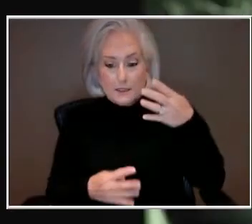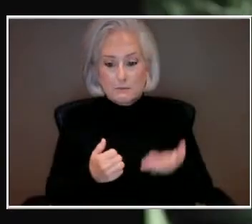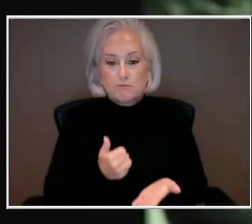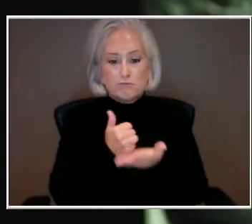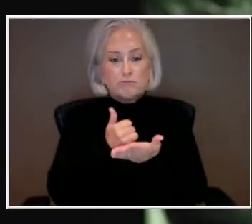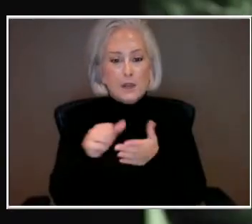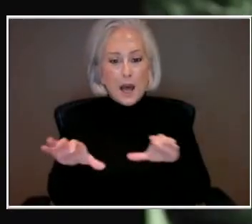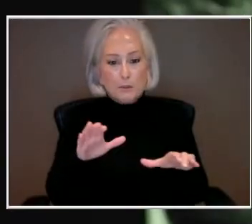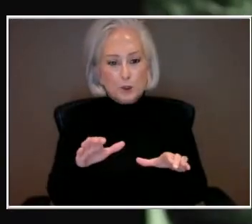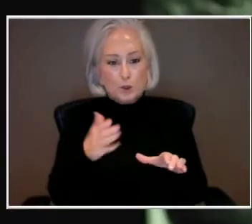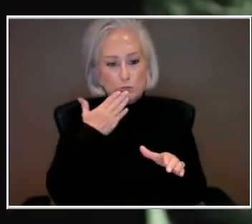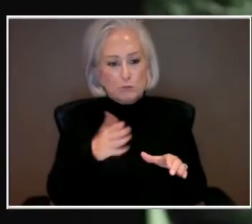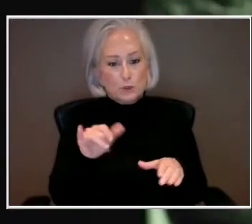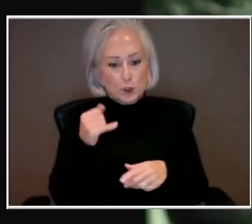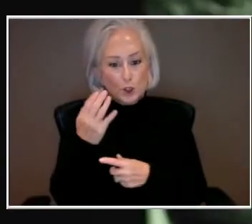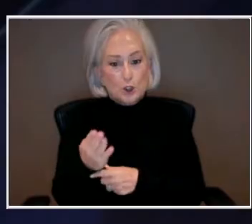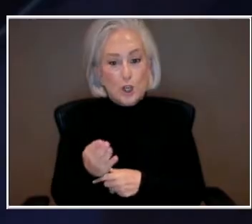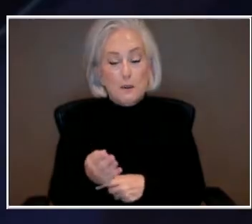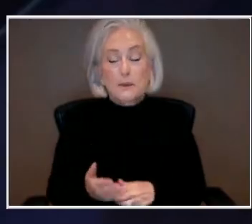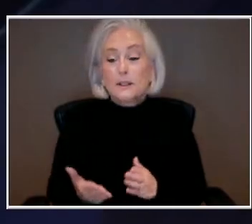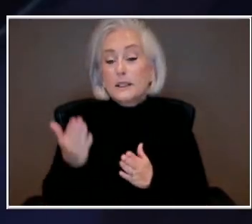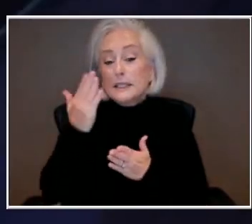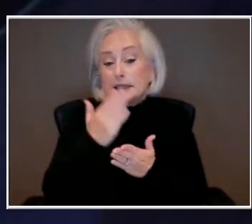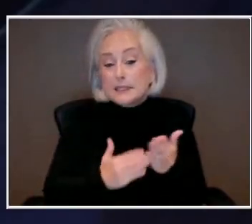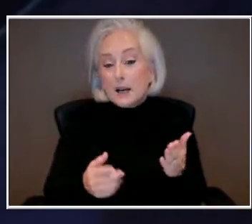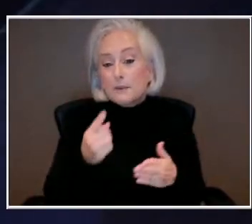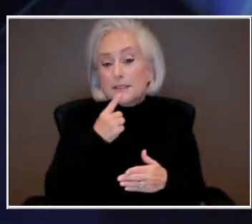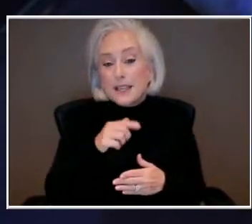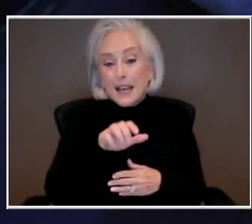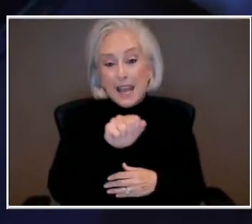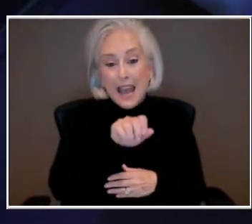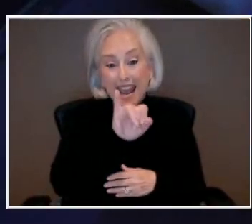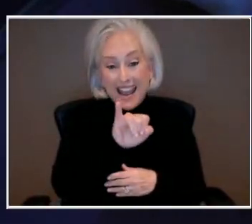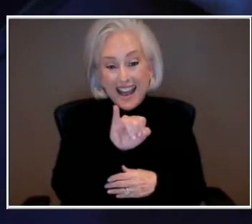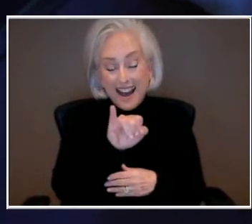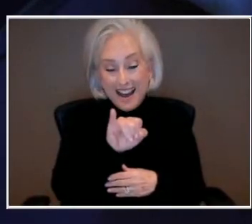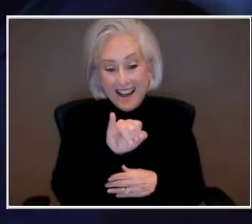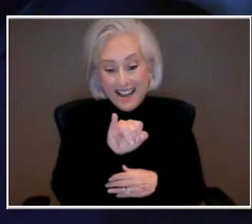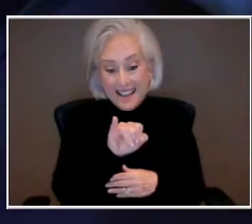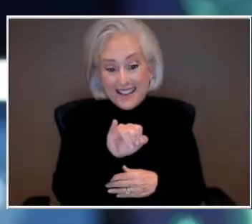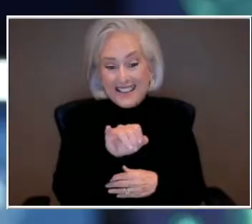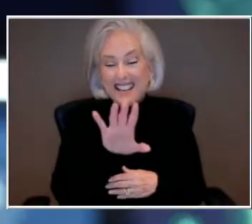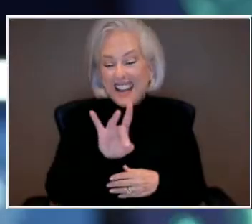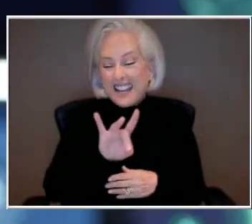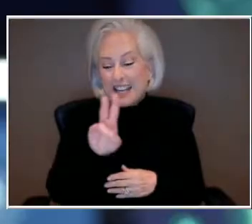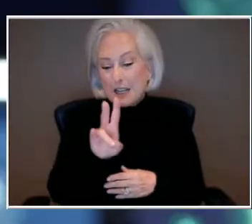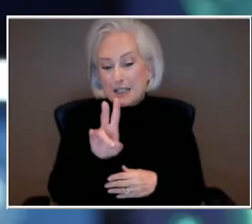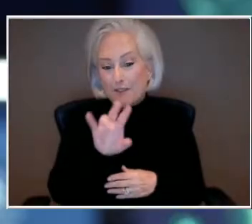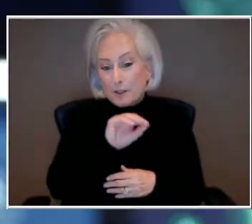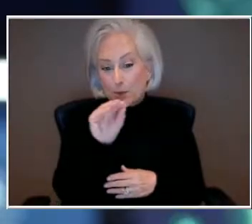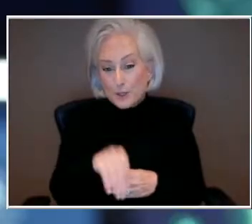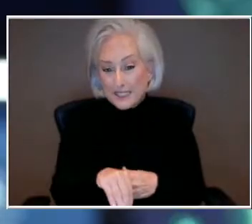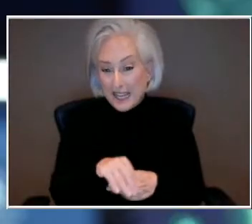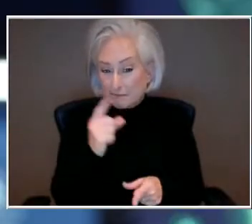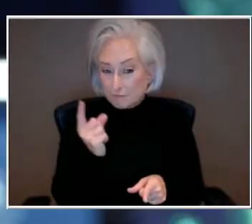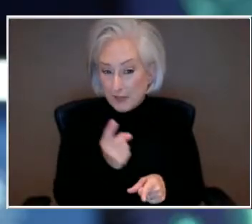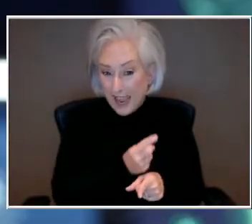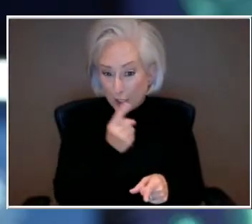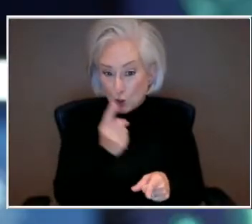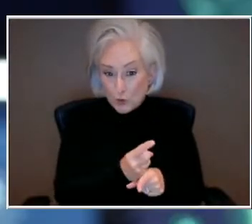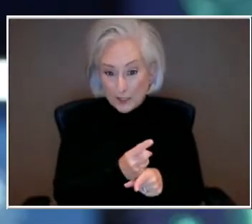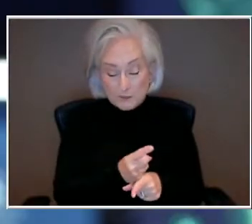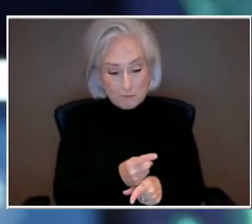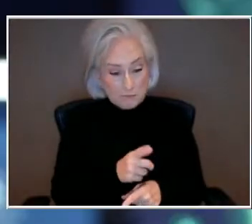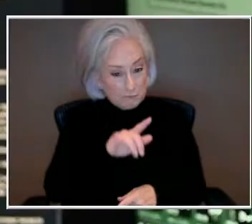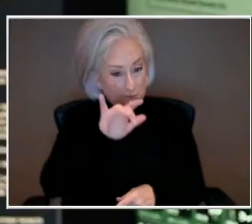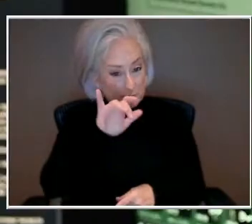studies put AI accuracy as high as 87%. Dr. Fabian, is that threshold? Did that cross the